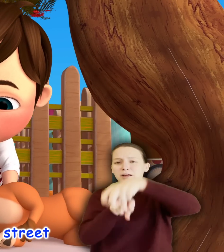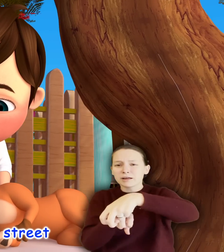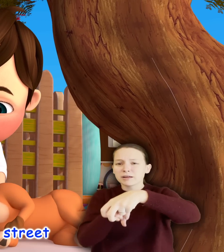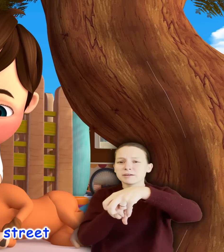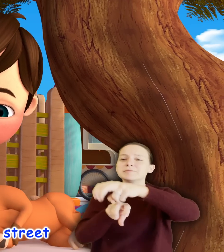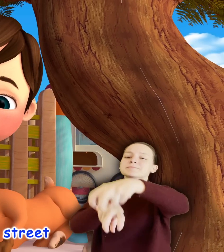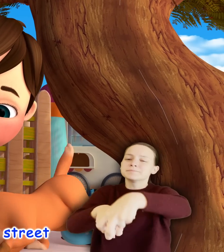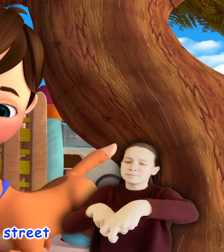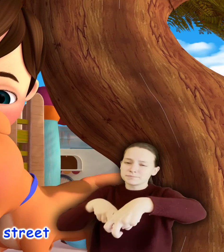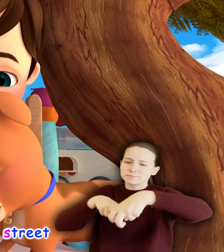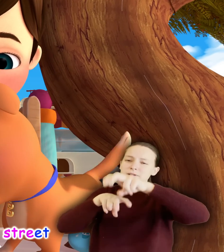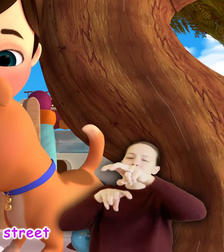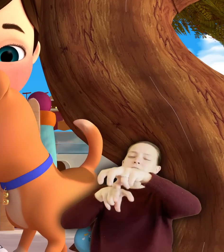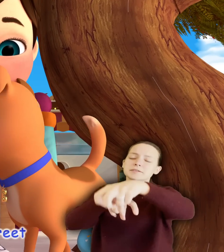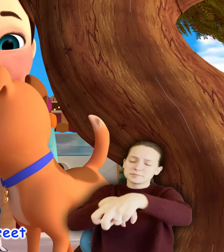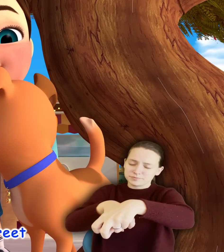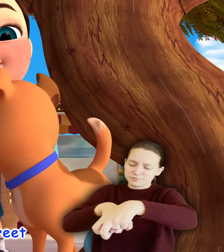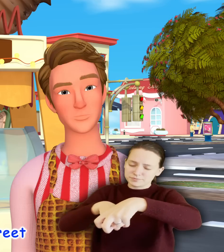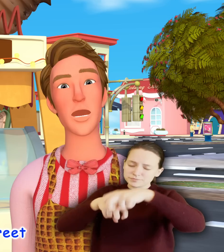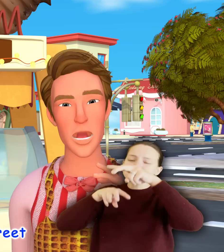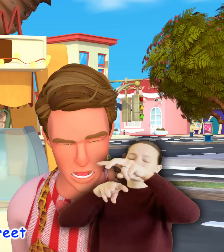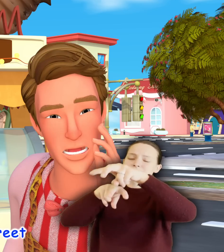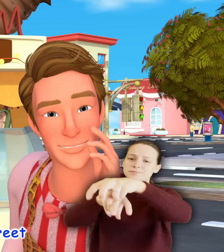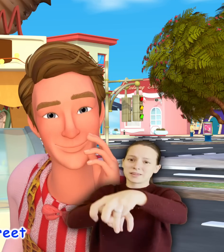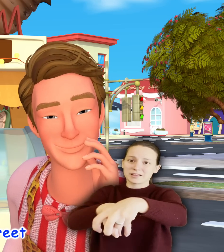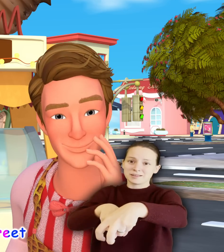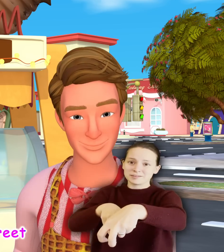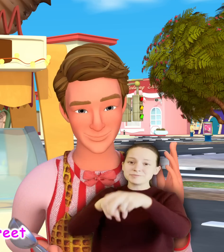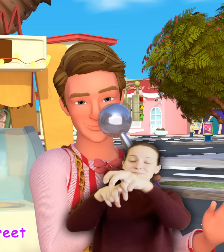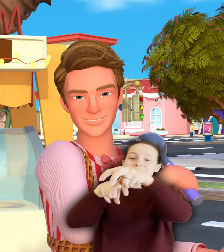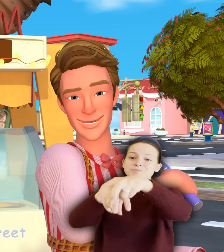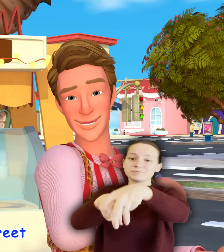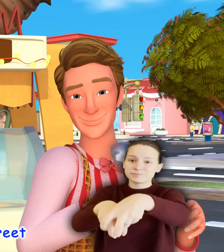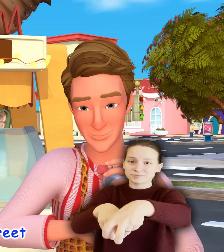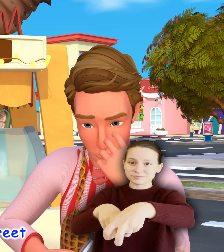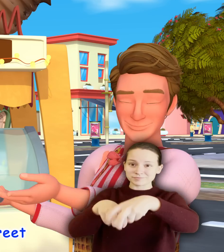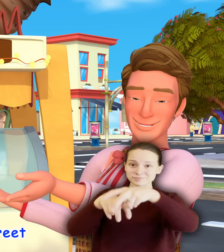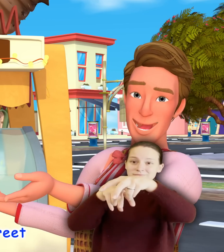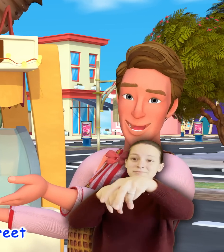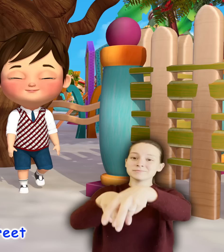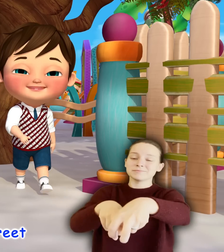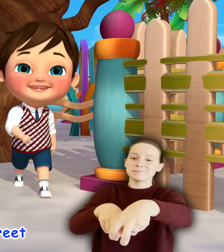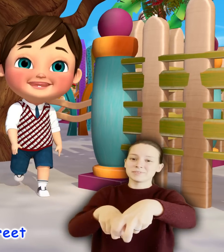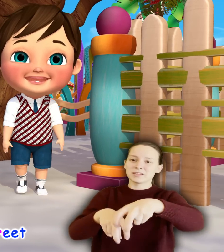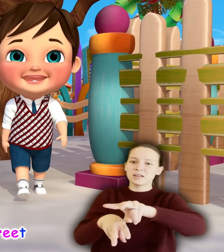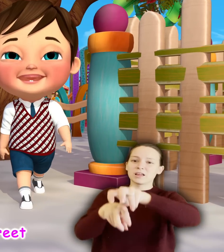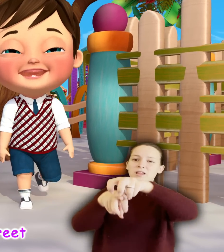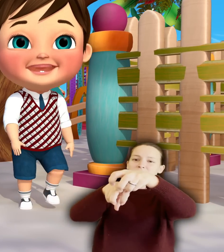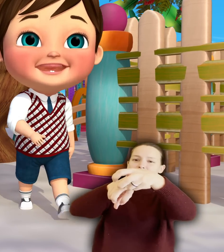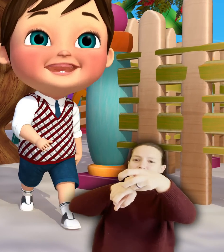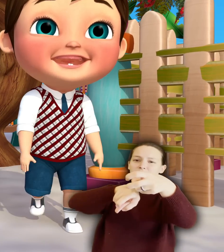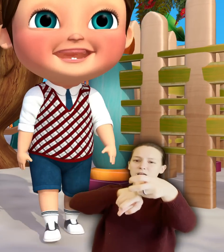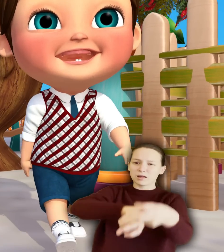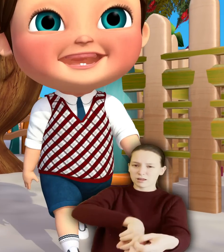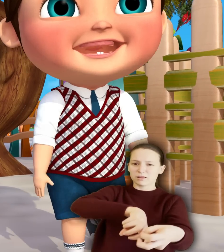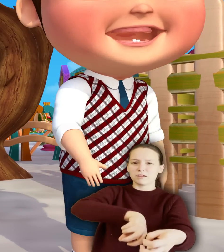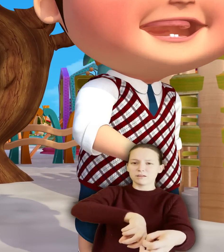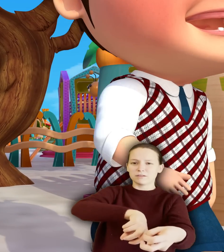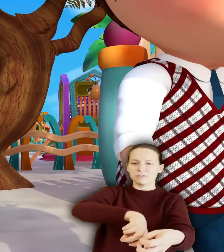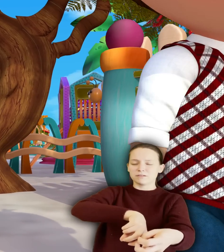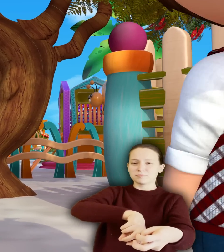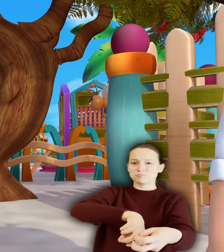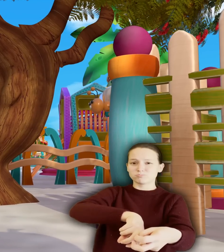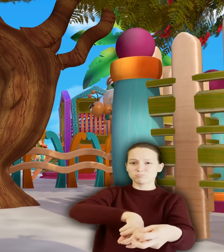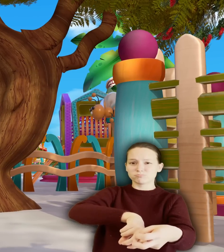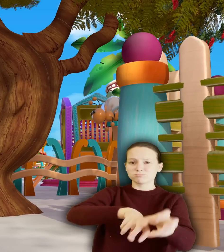But he walked again down the street, walked again down the street, walked again down the street and fell